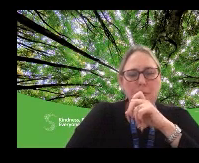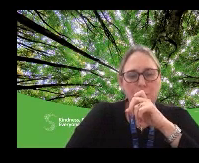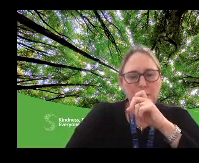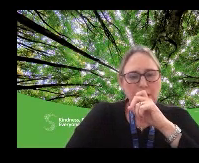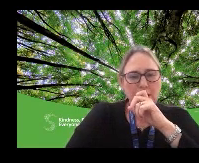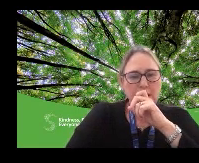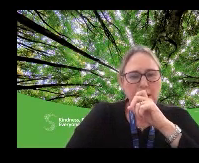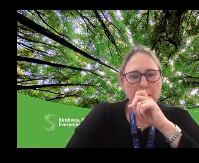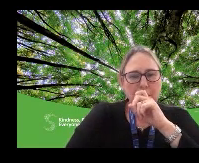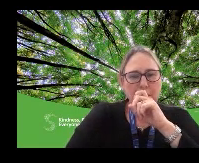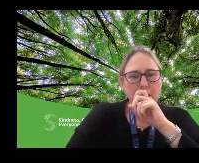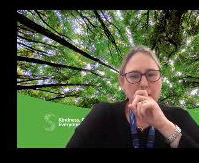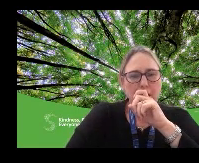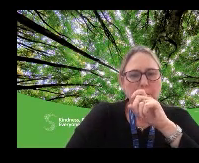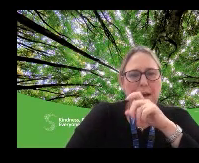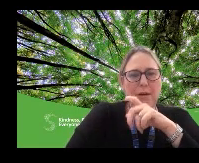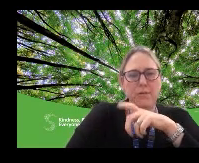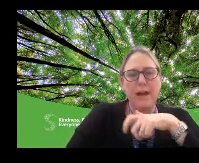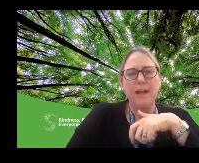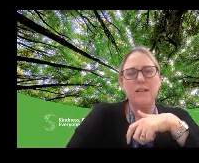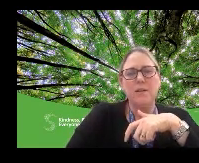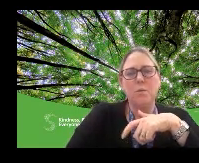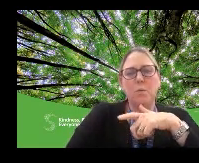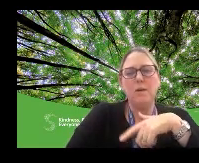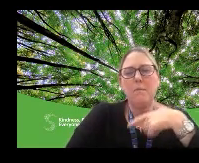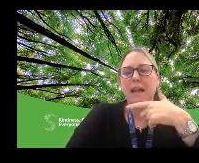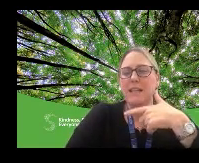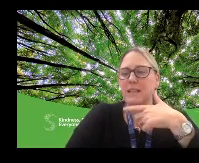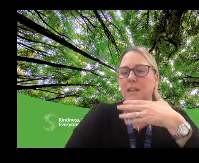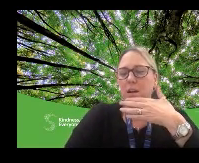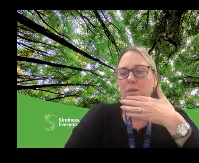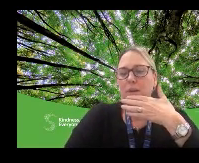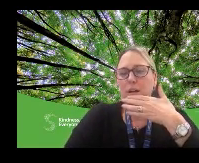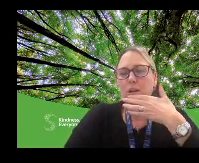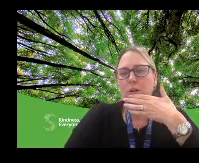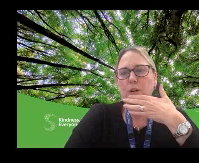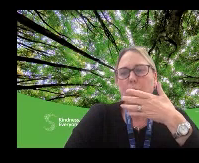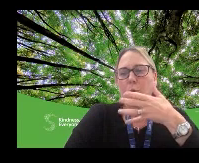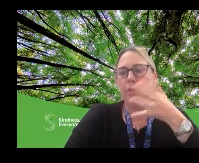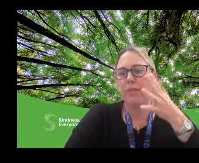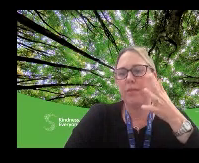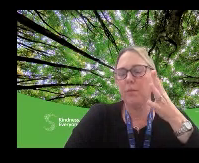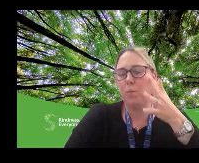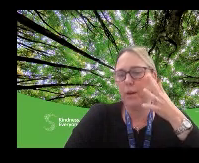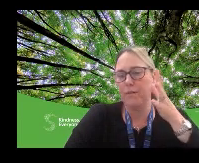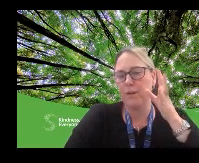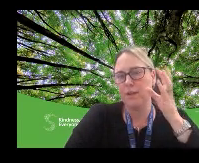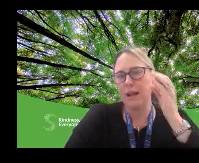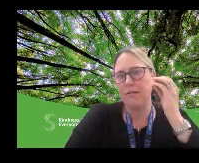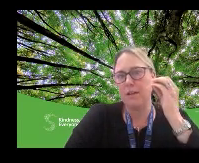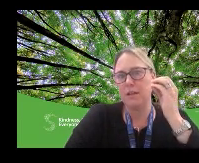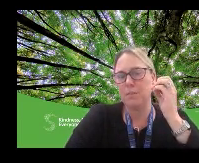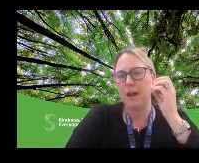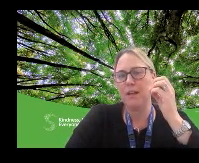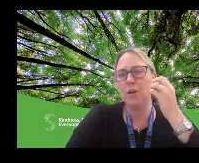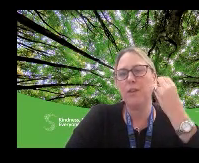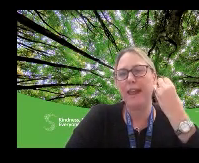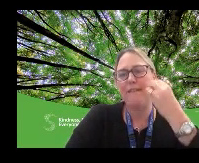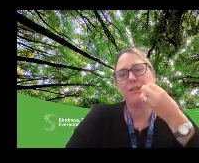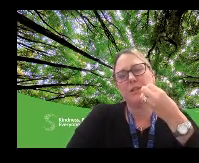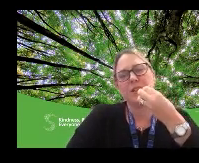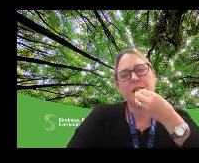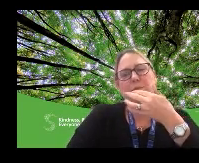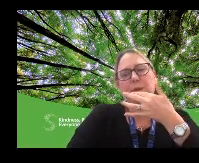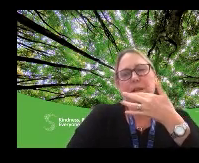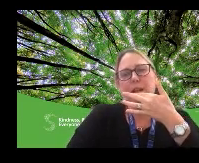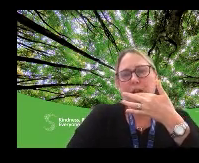what's really important about that is that we may still only look at one of those areas depending on